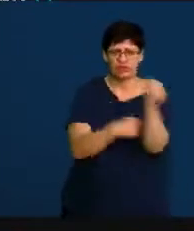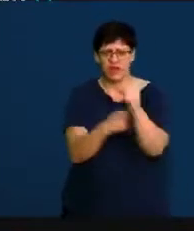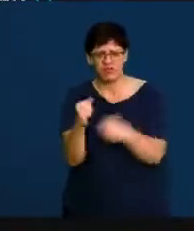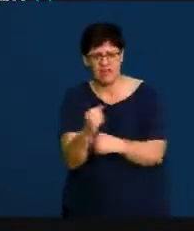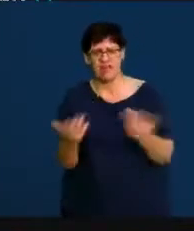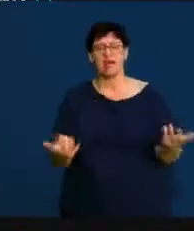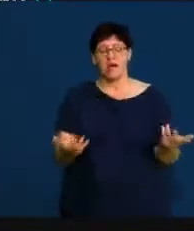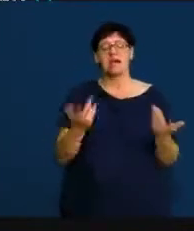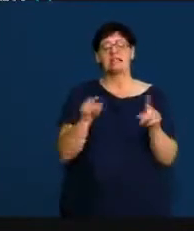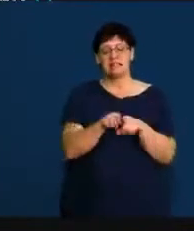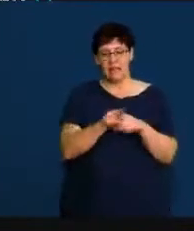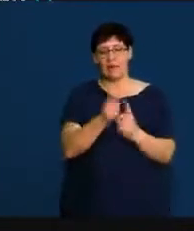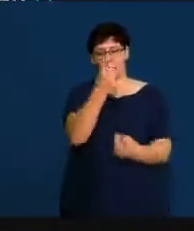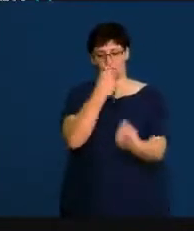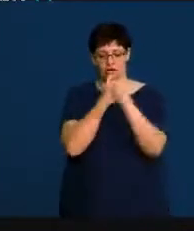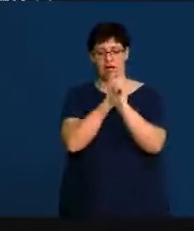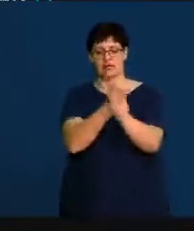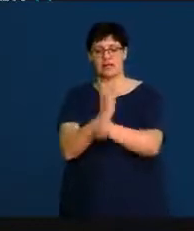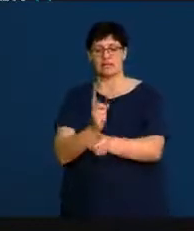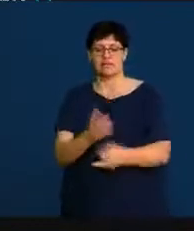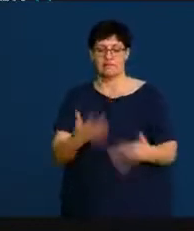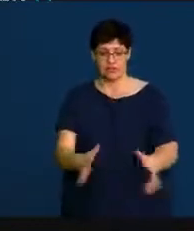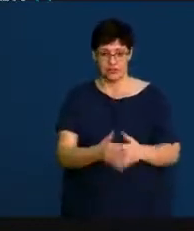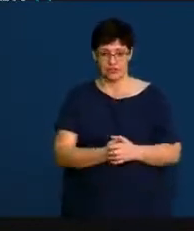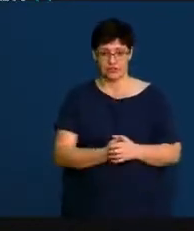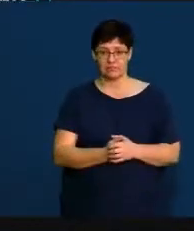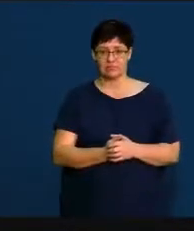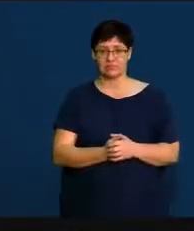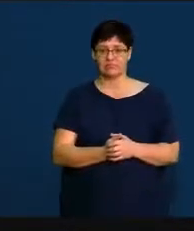as well as the questions that you've answered.